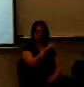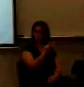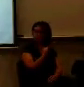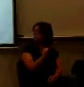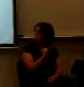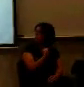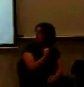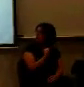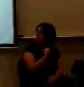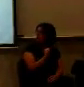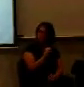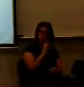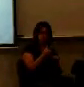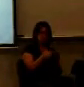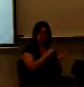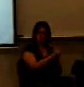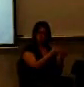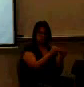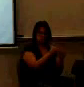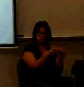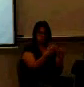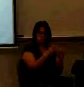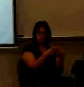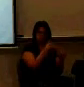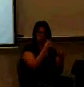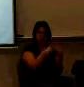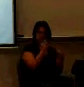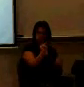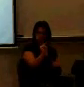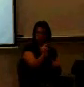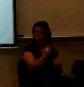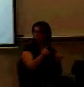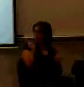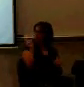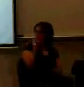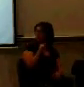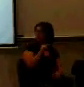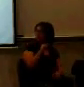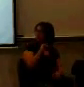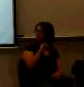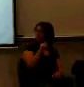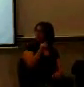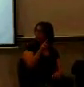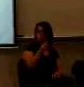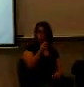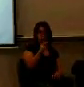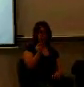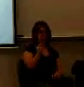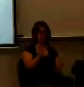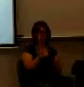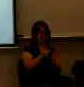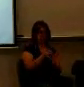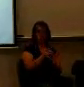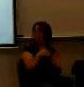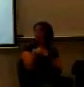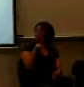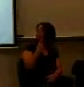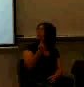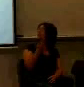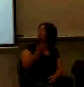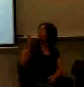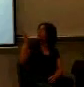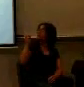when we talk about the nitrogen cycle. But this cell right here is a site of nitrogen fixation. There's another one right here, right